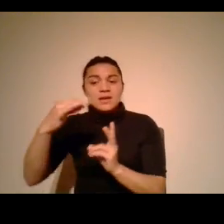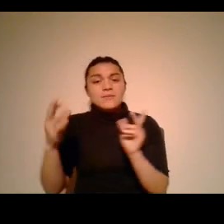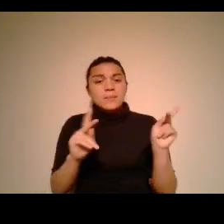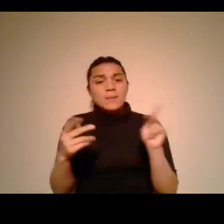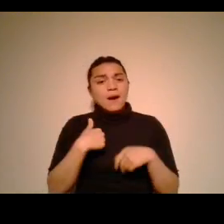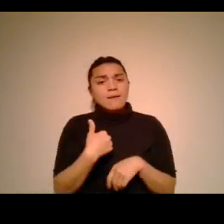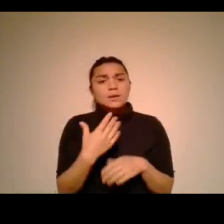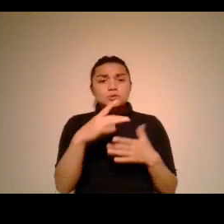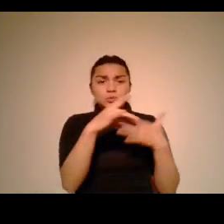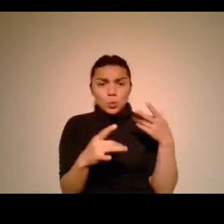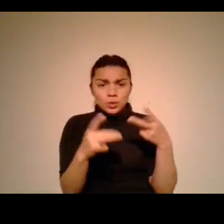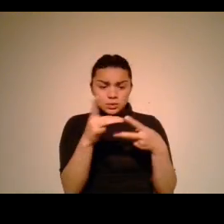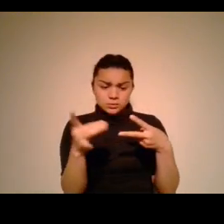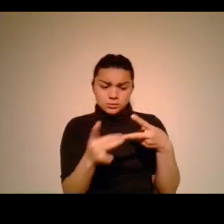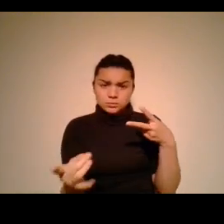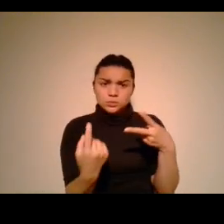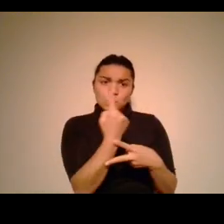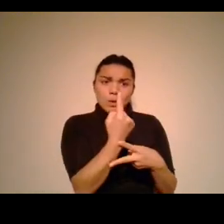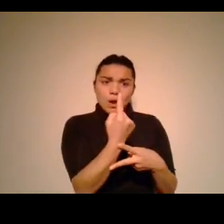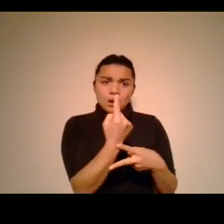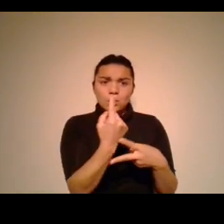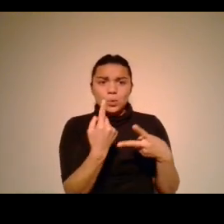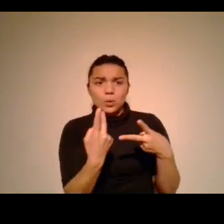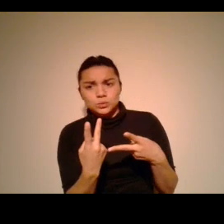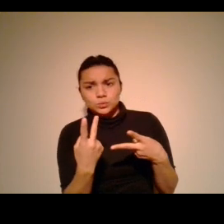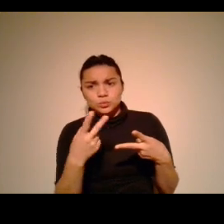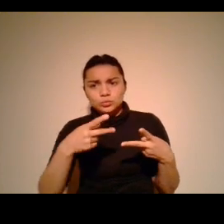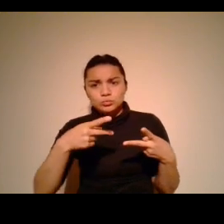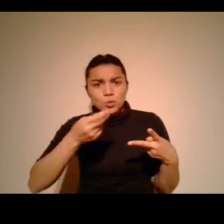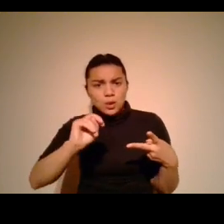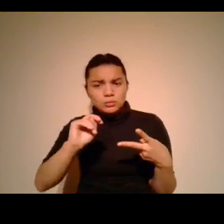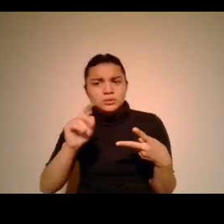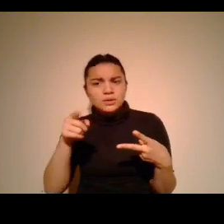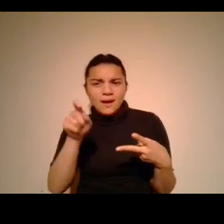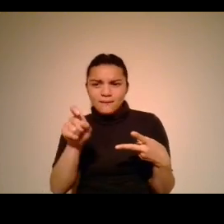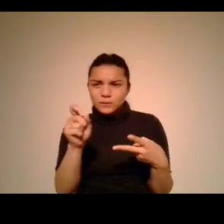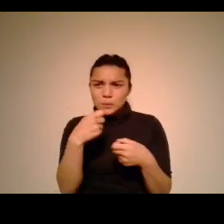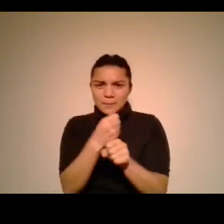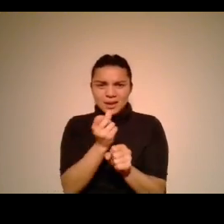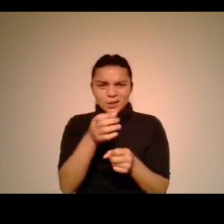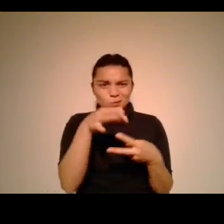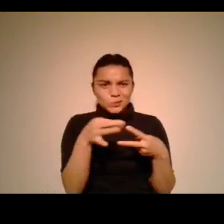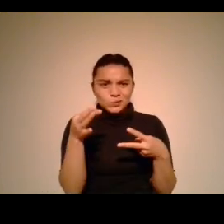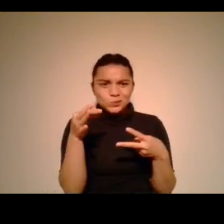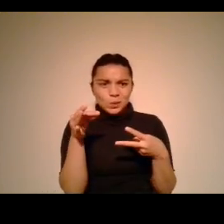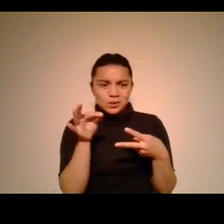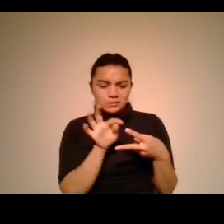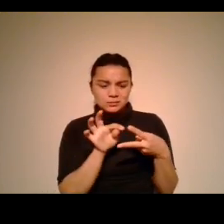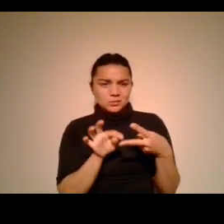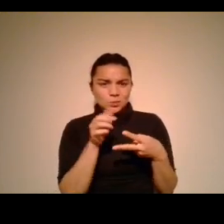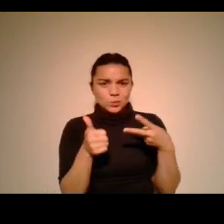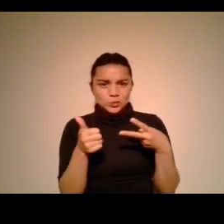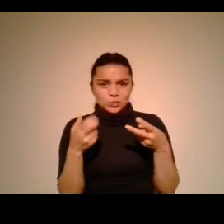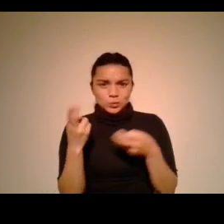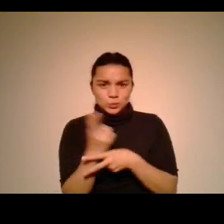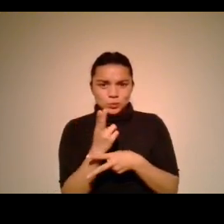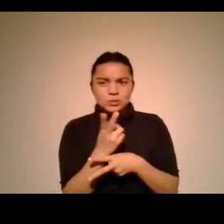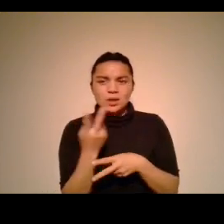and they have to make a choice. And then sort of using this data to build it into a minimalist syntax